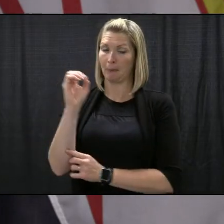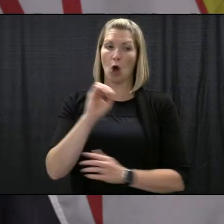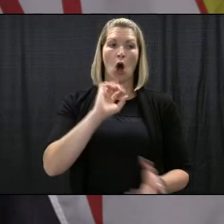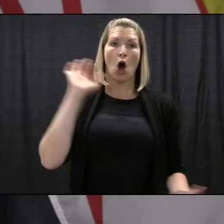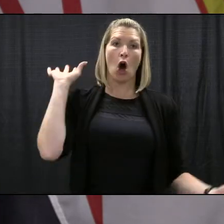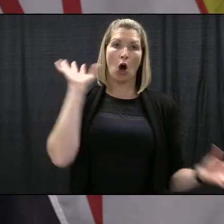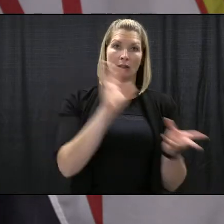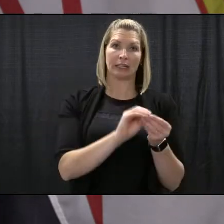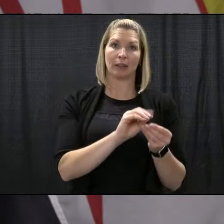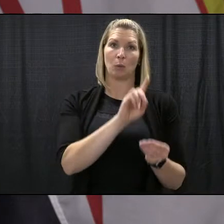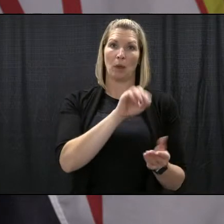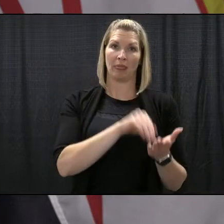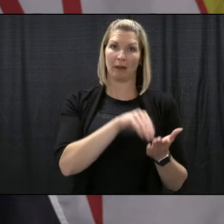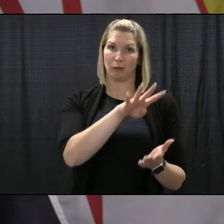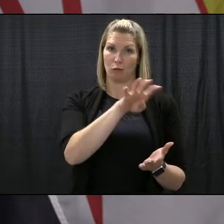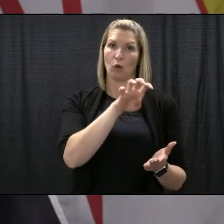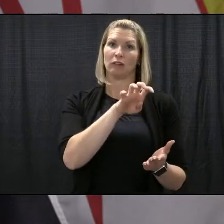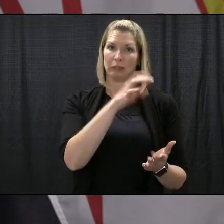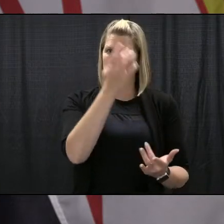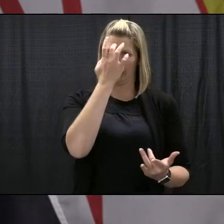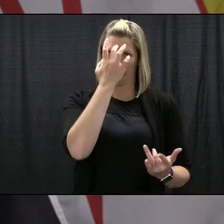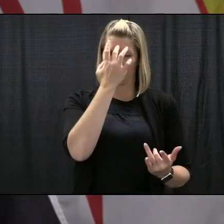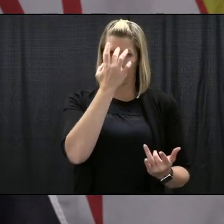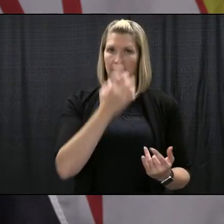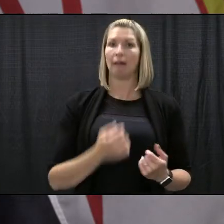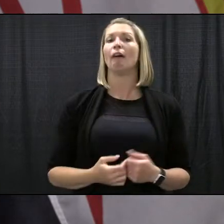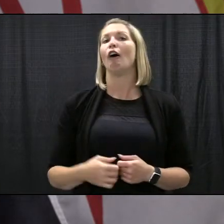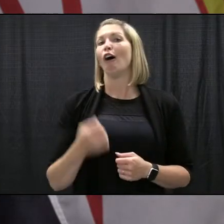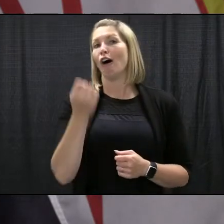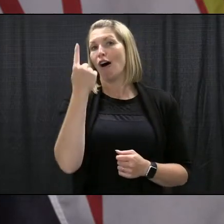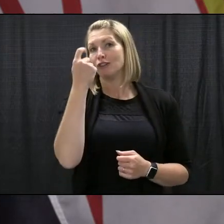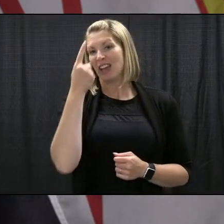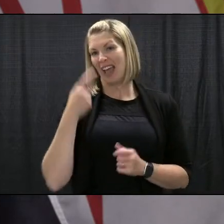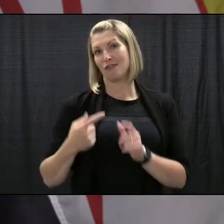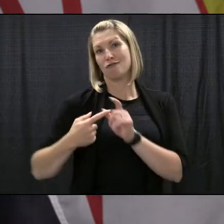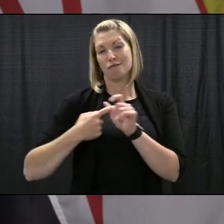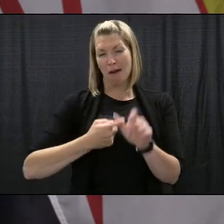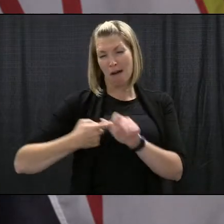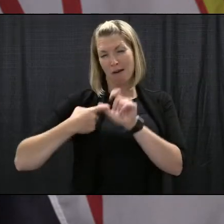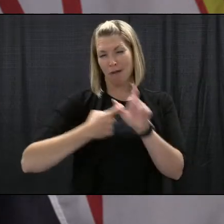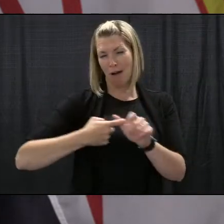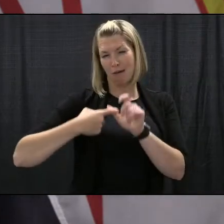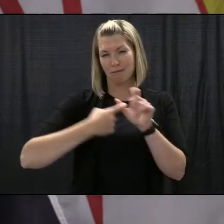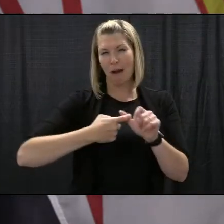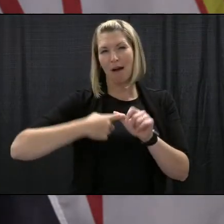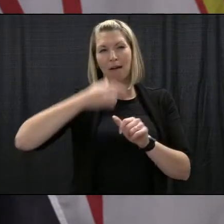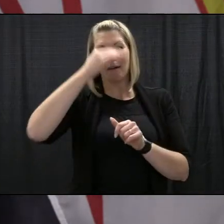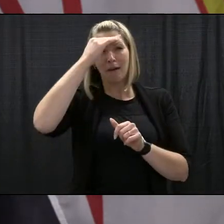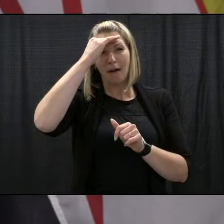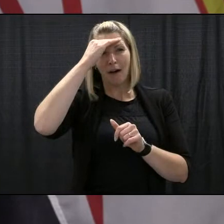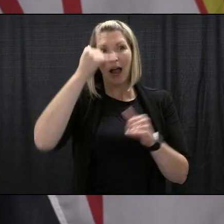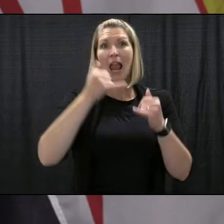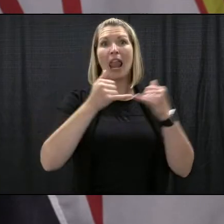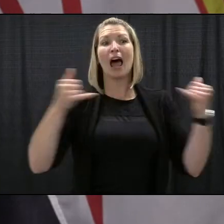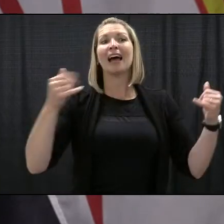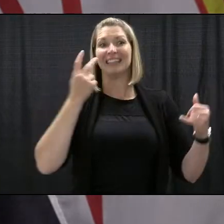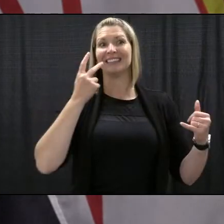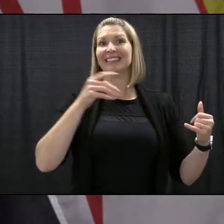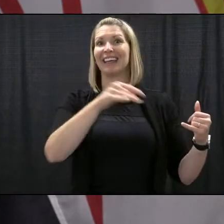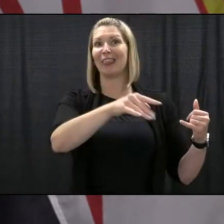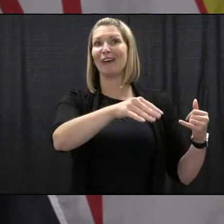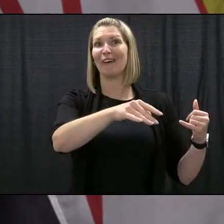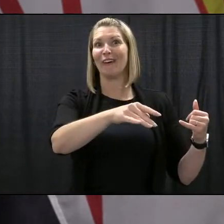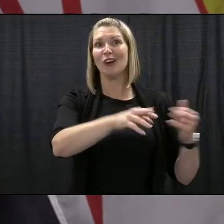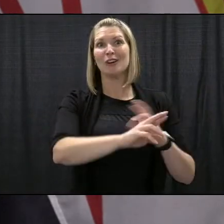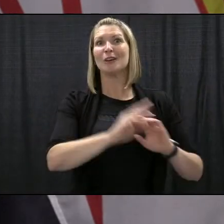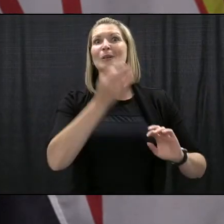The end of the COVID marathon is in sight. We need to pace ourselves and make sure we get this right. If all goes well,